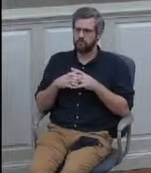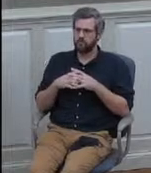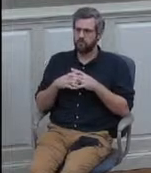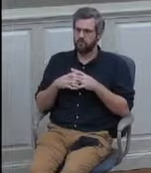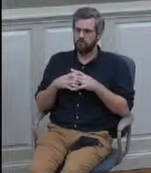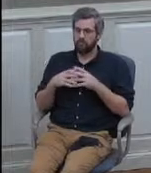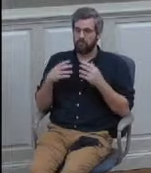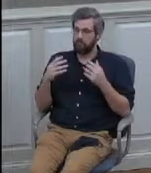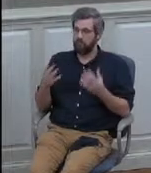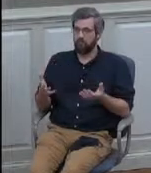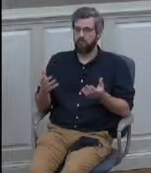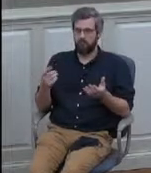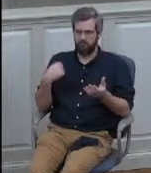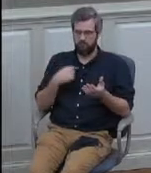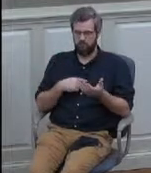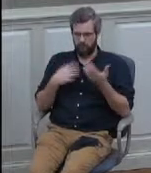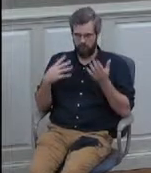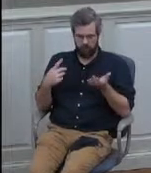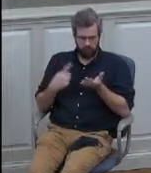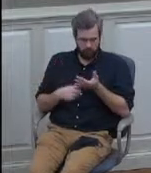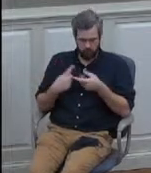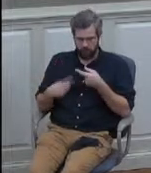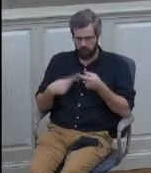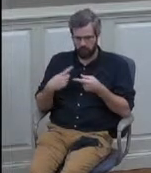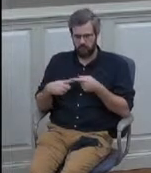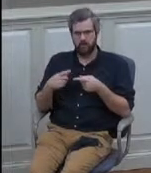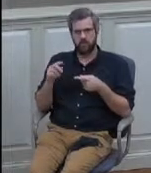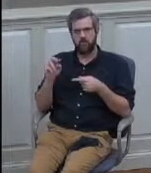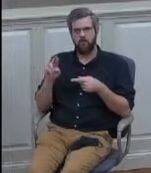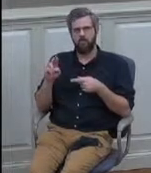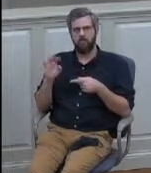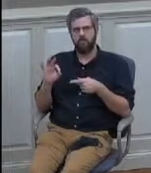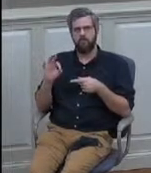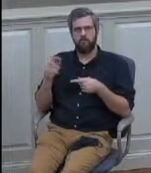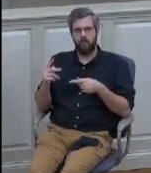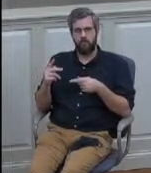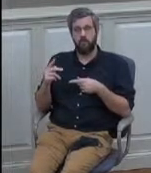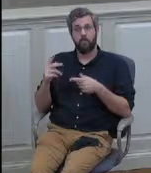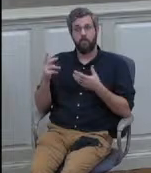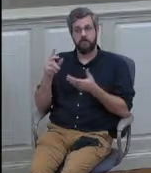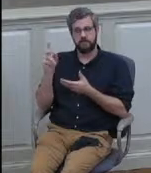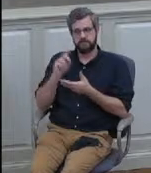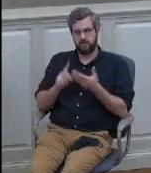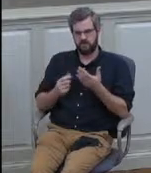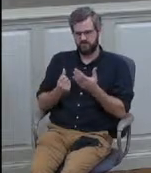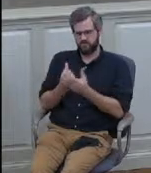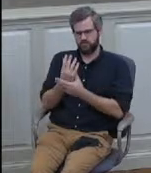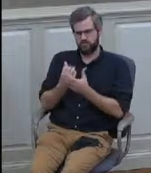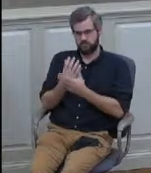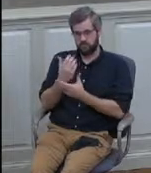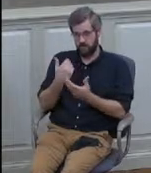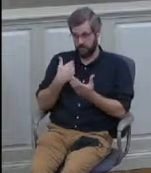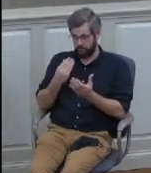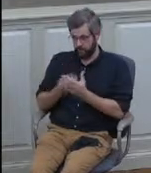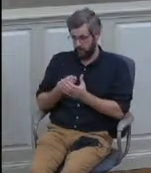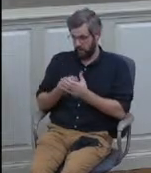You know, we've talked about a possible request for proposal for design this spring if we have funding for